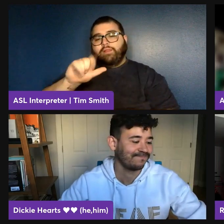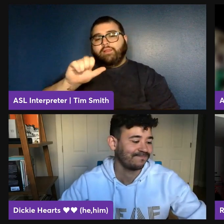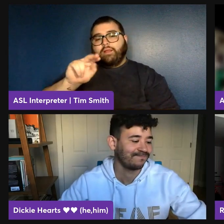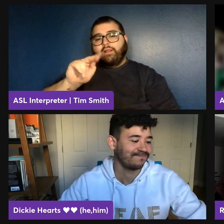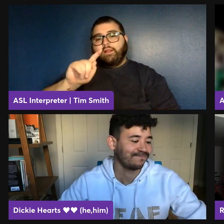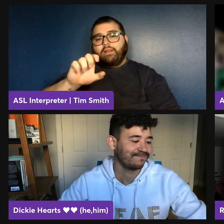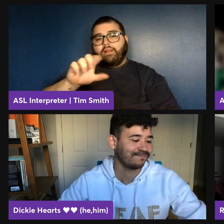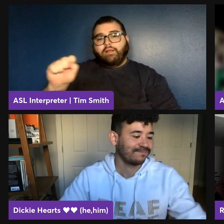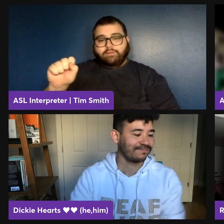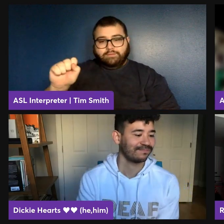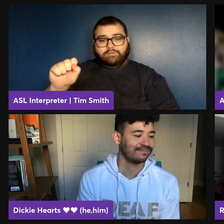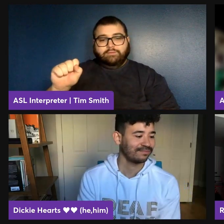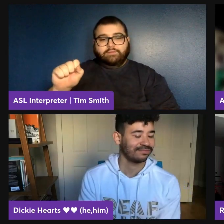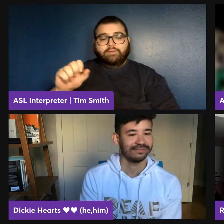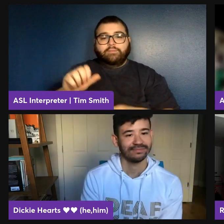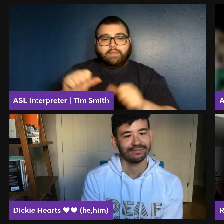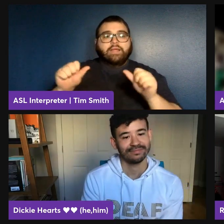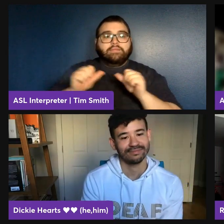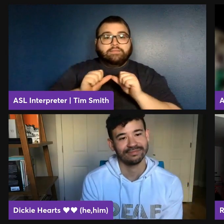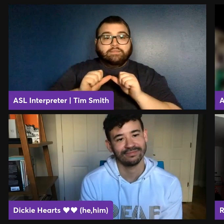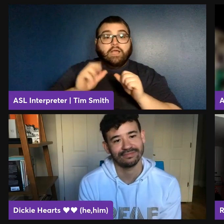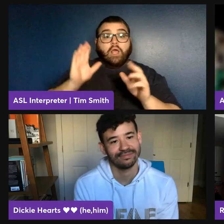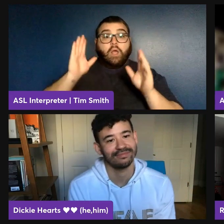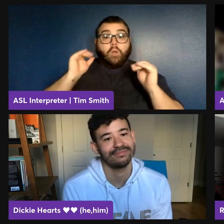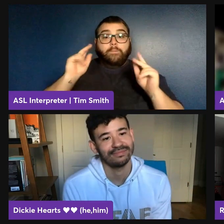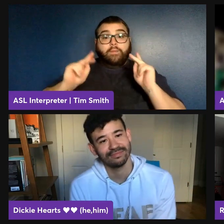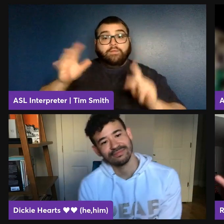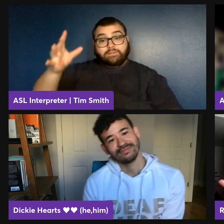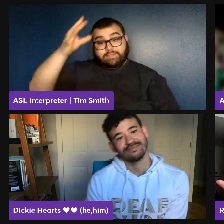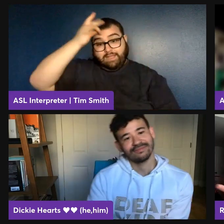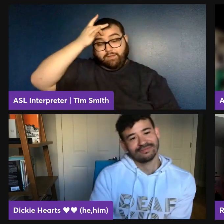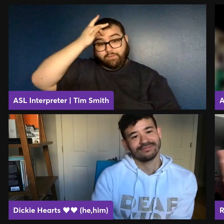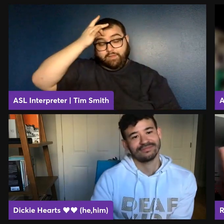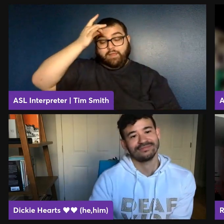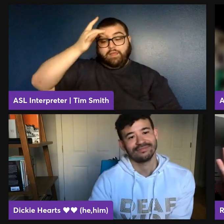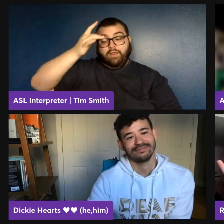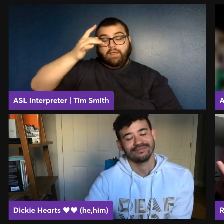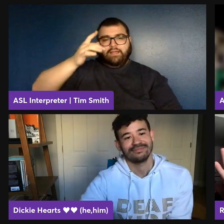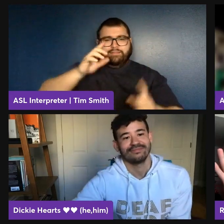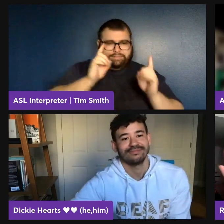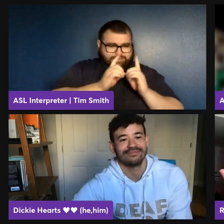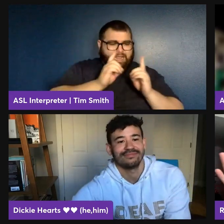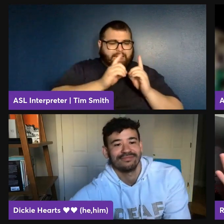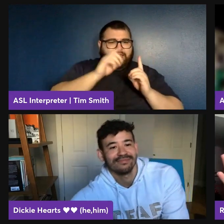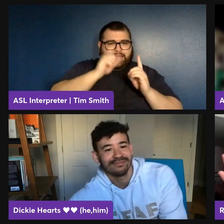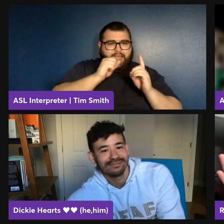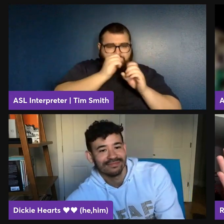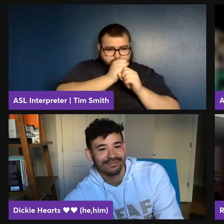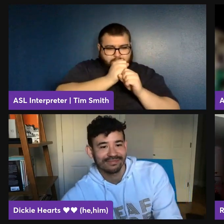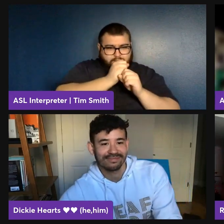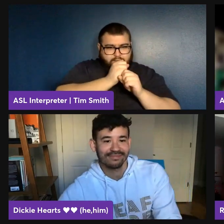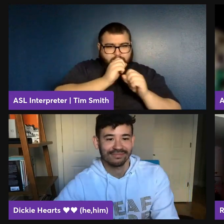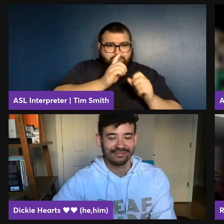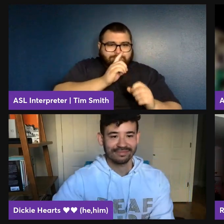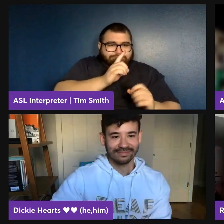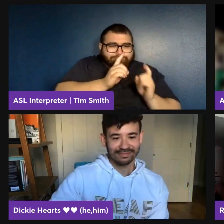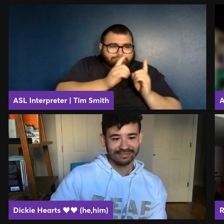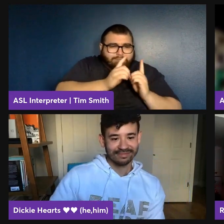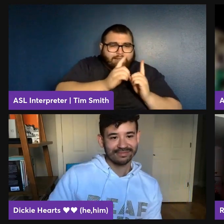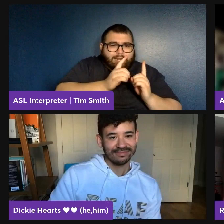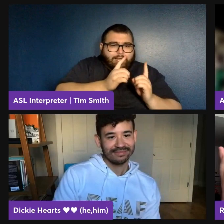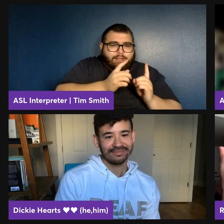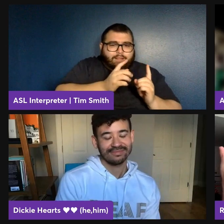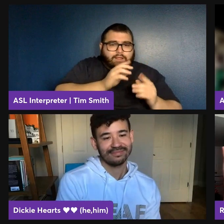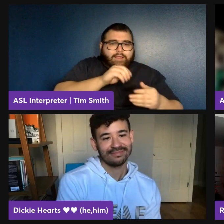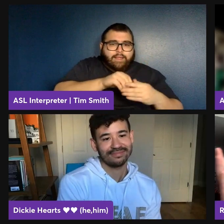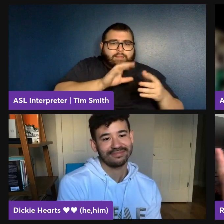people take away, you know, the zoom out beyond the dating, which there is the sort of quadrant of stories that